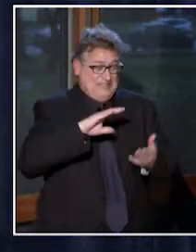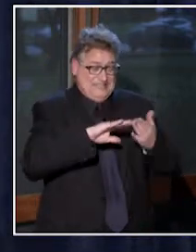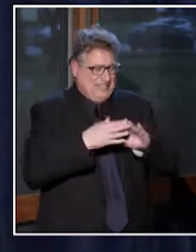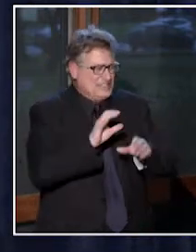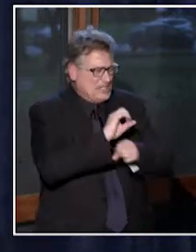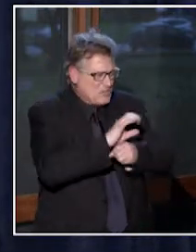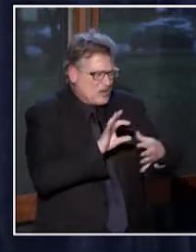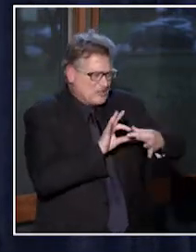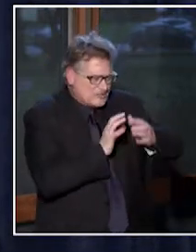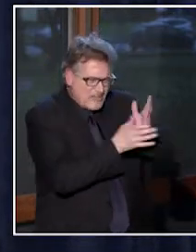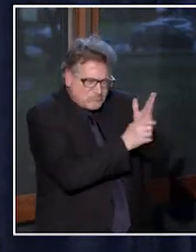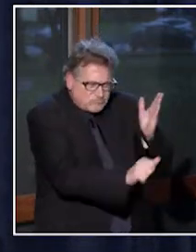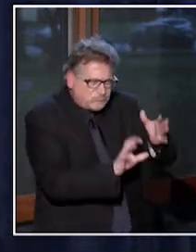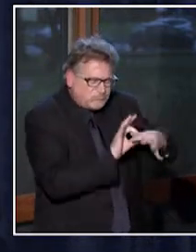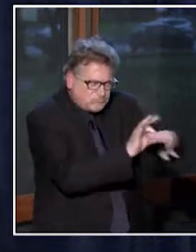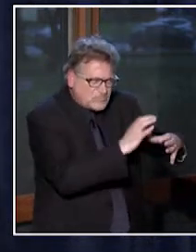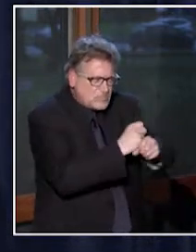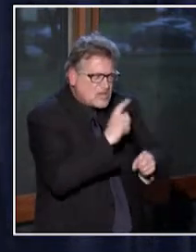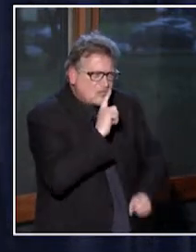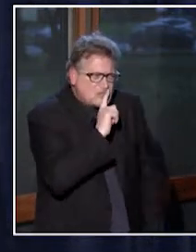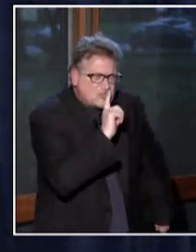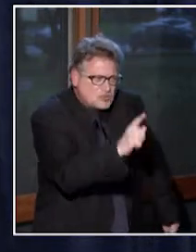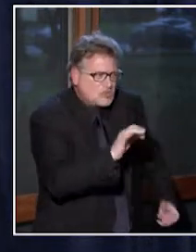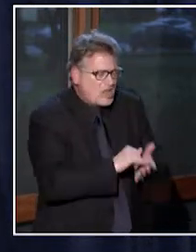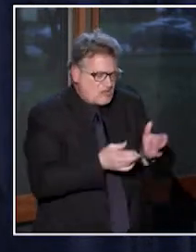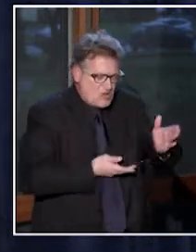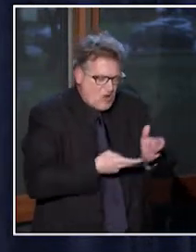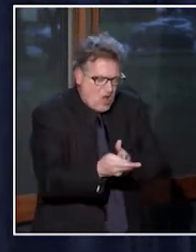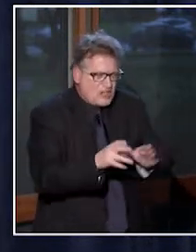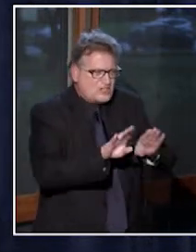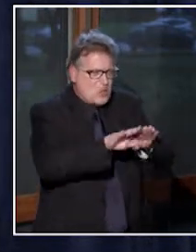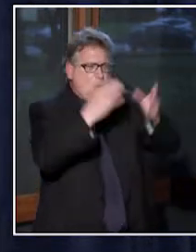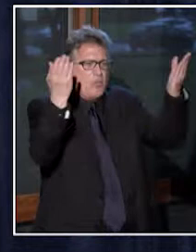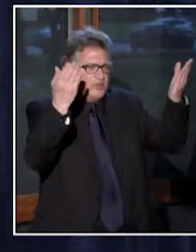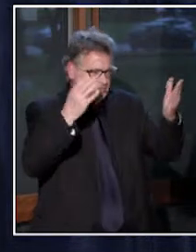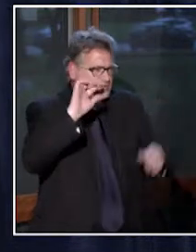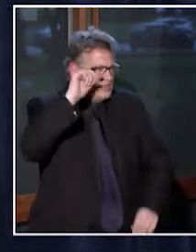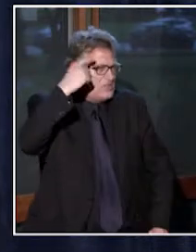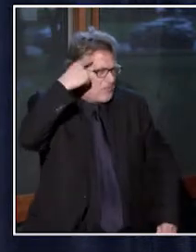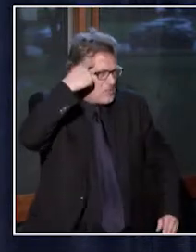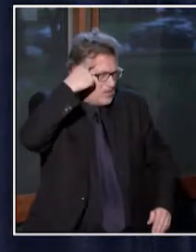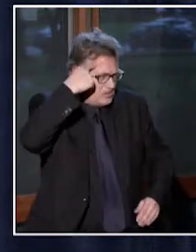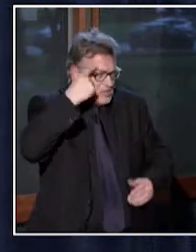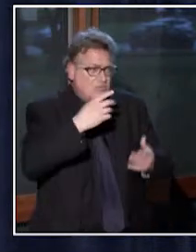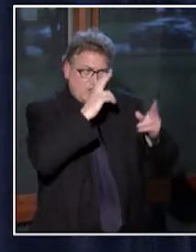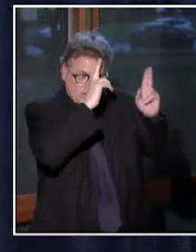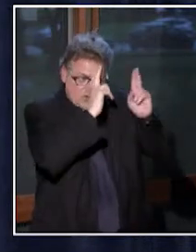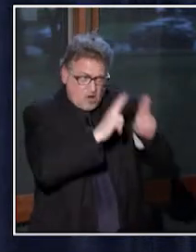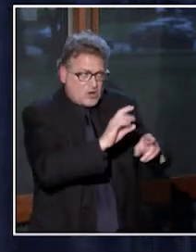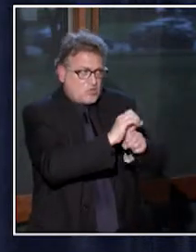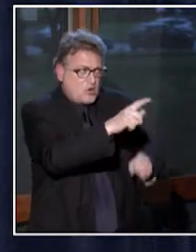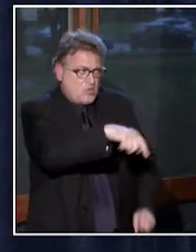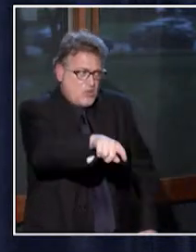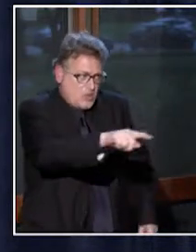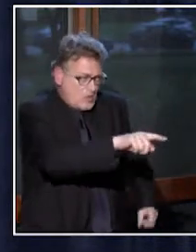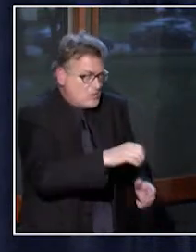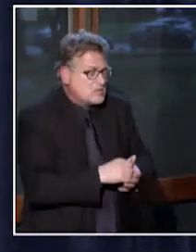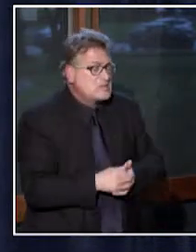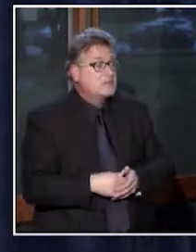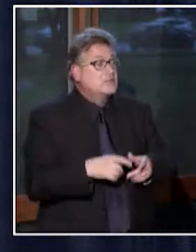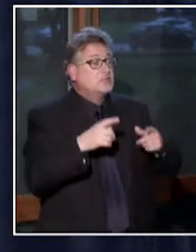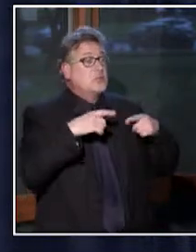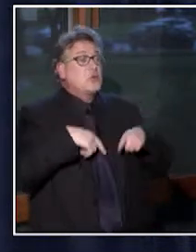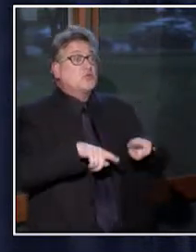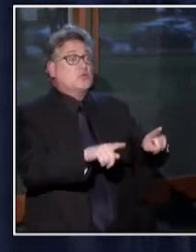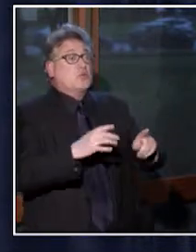ensure transparency and accountability, and Madam Auditor, I'm really honored to be able to work with you. During